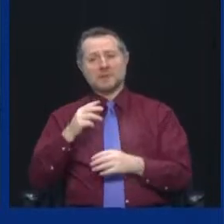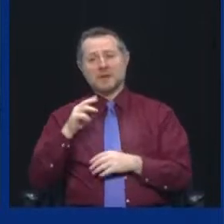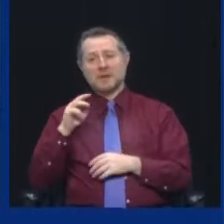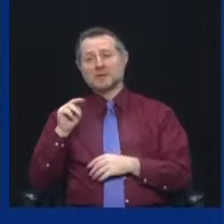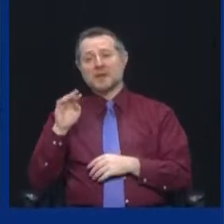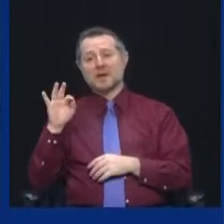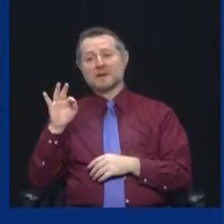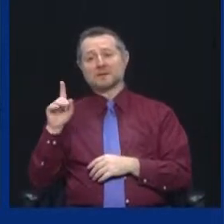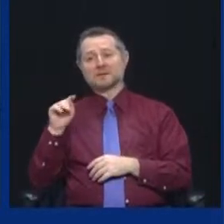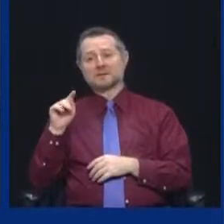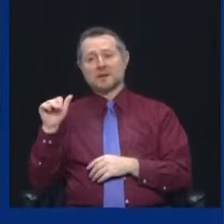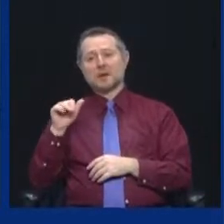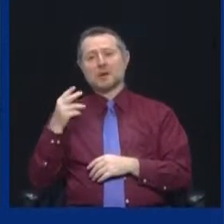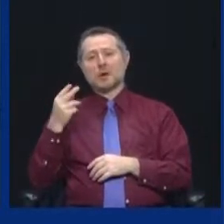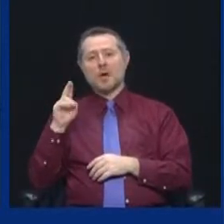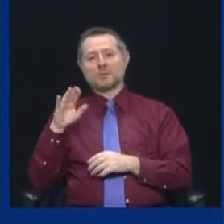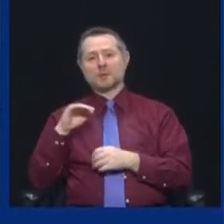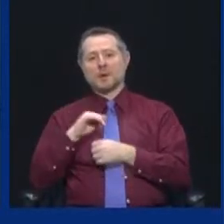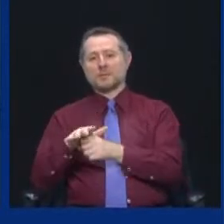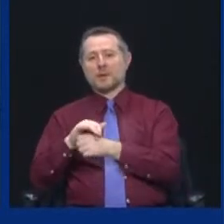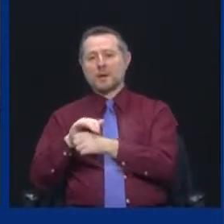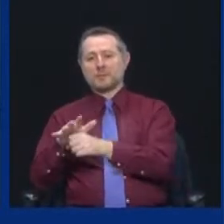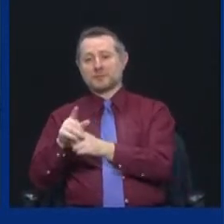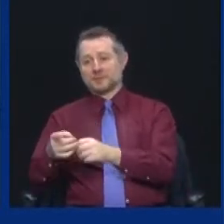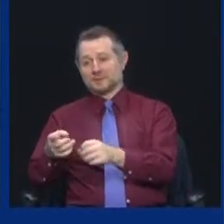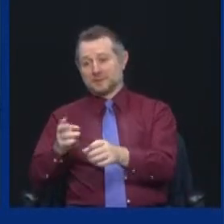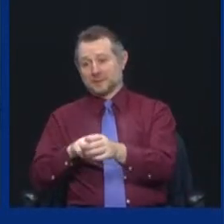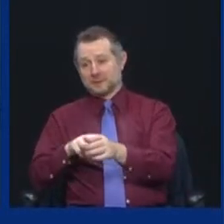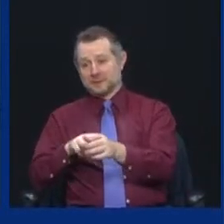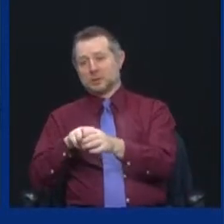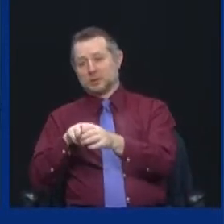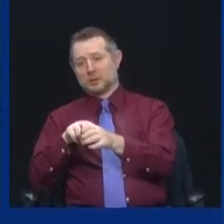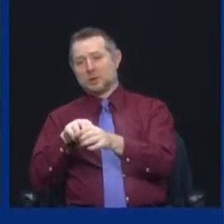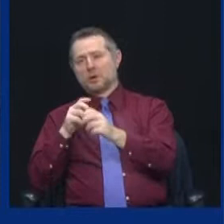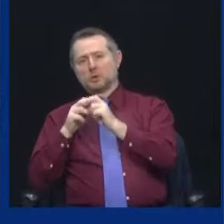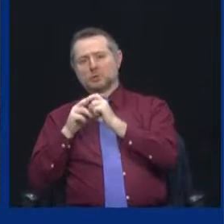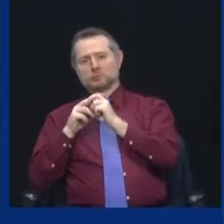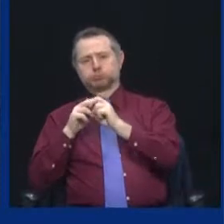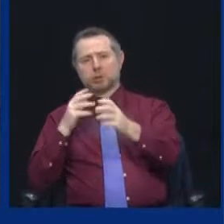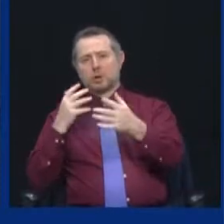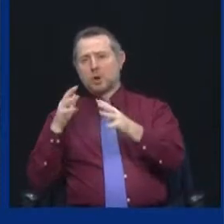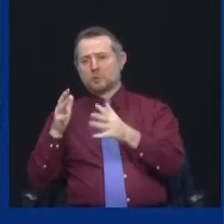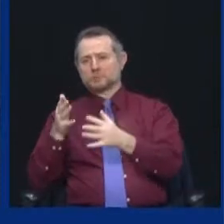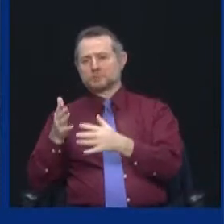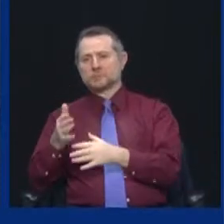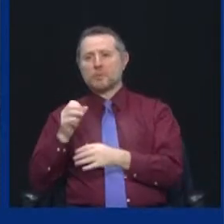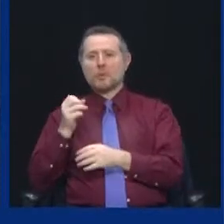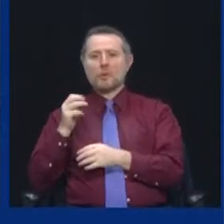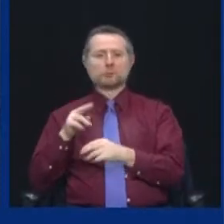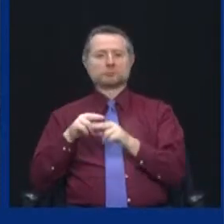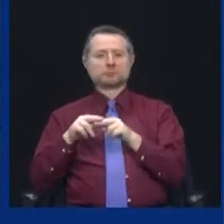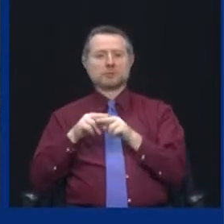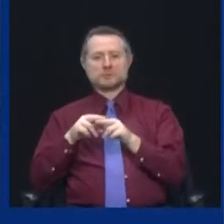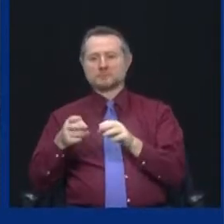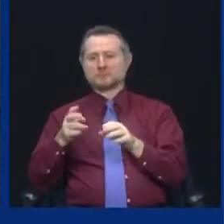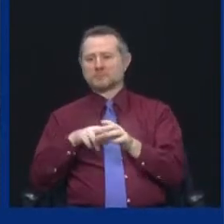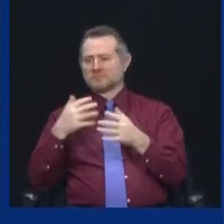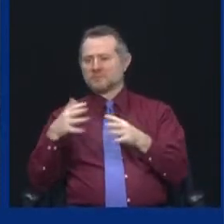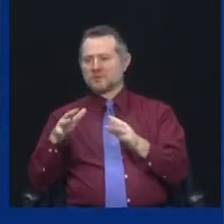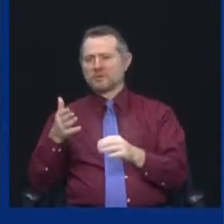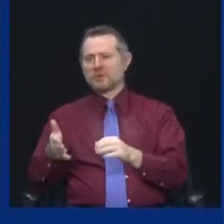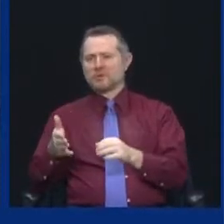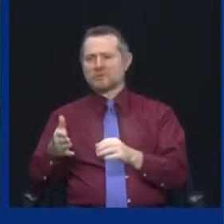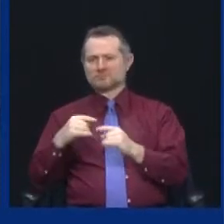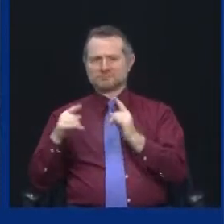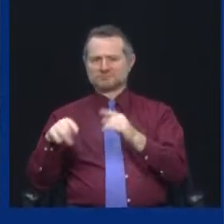region. You are getting on the bus anyway. You're getting on the train anyway.